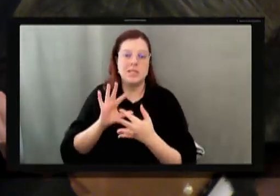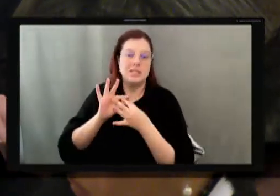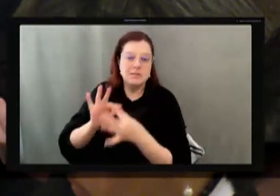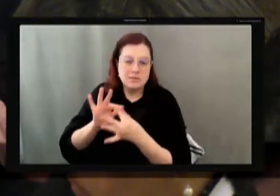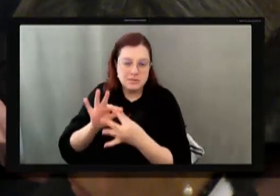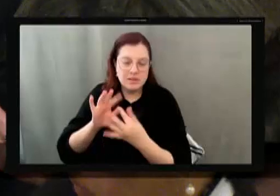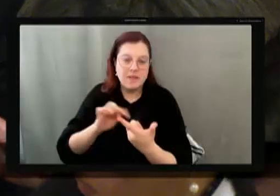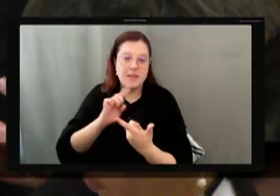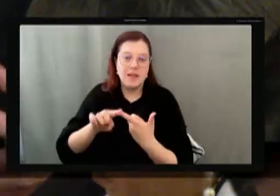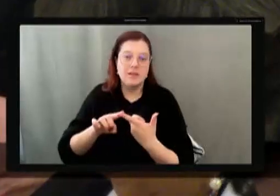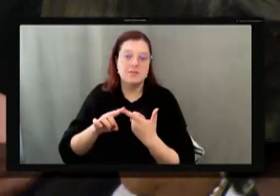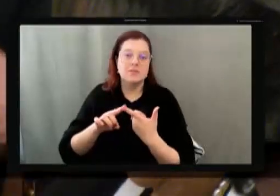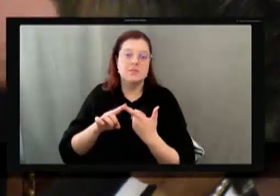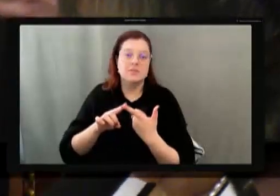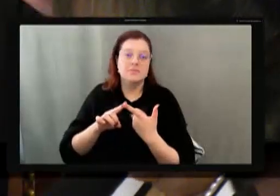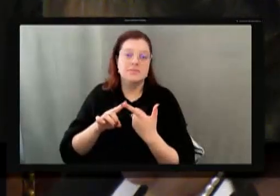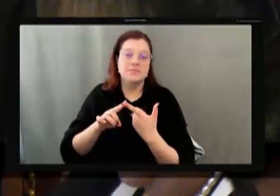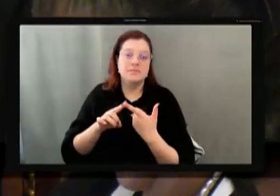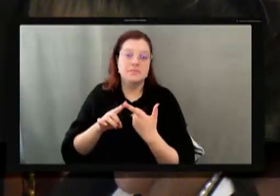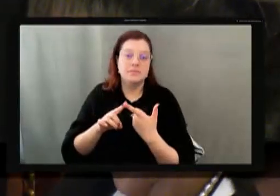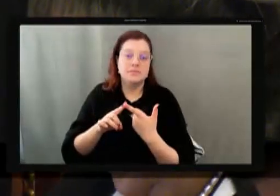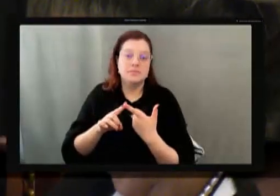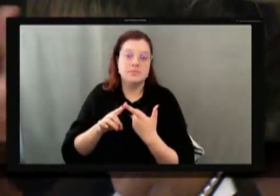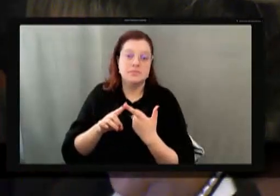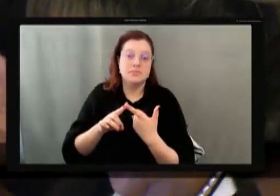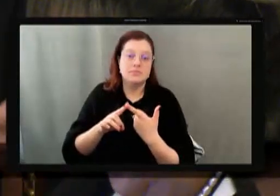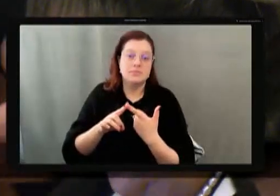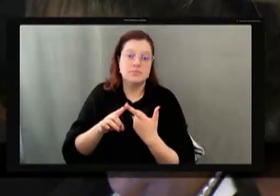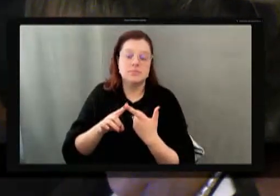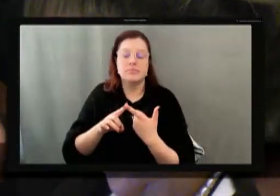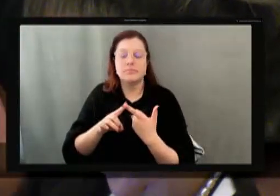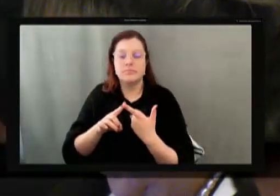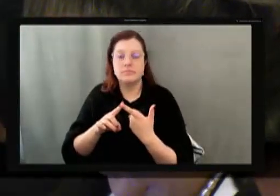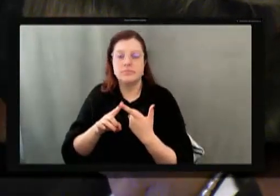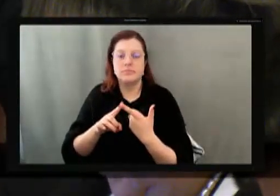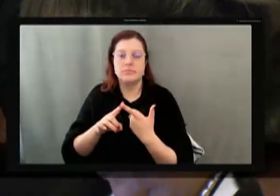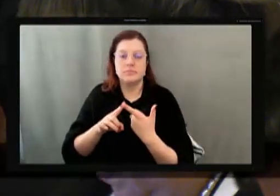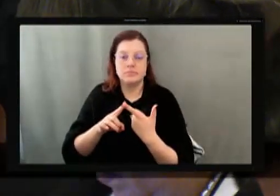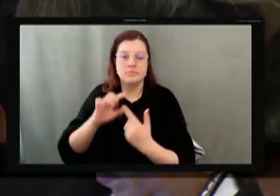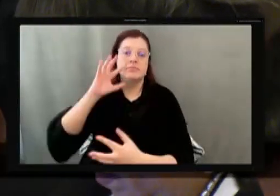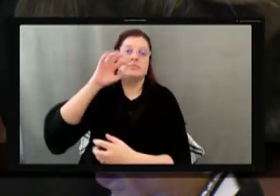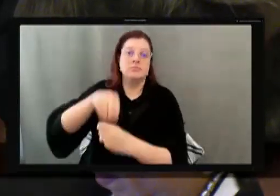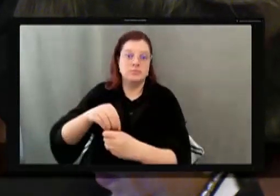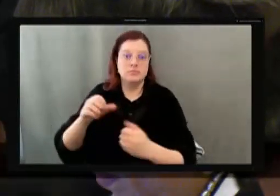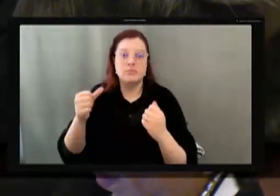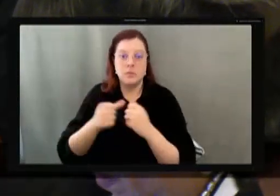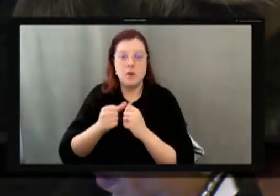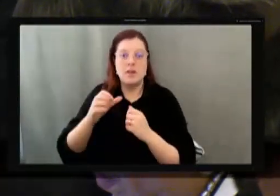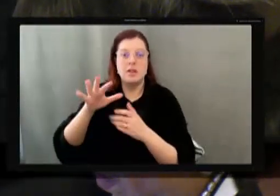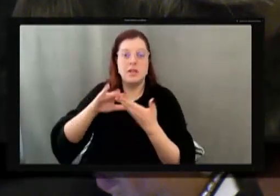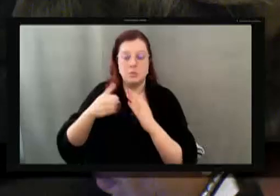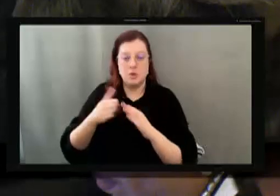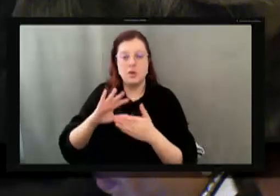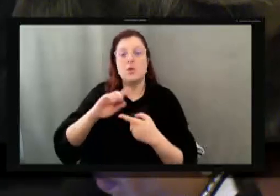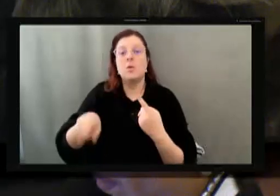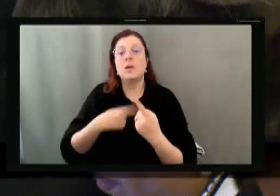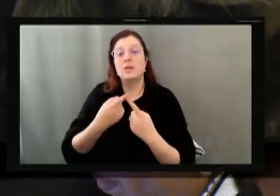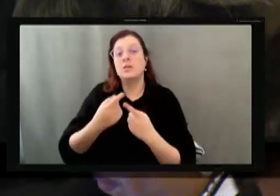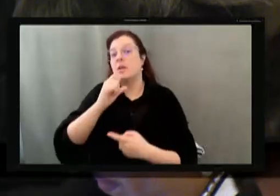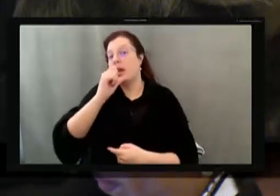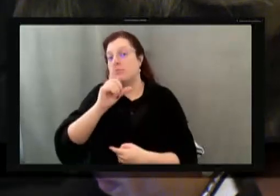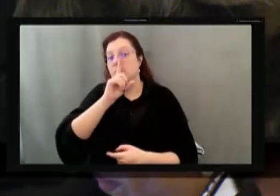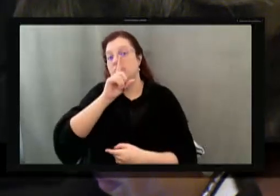then when as part of that, of sort of being in the neighborhood, when you are not actively